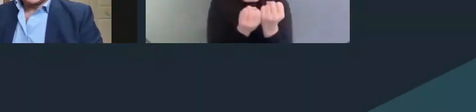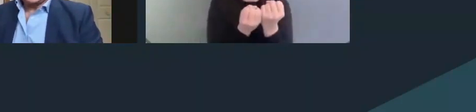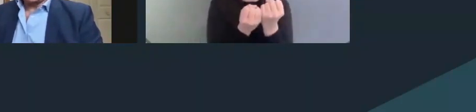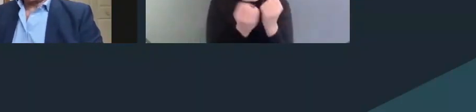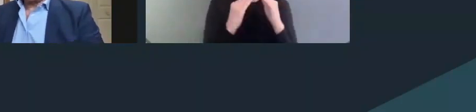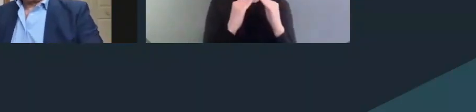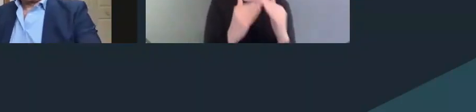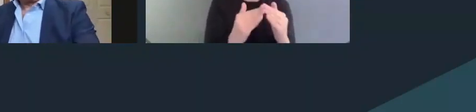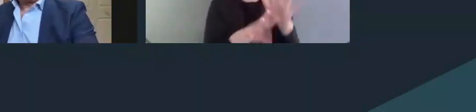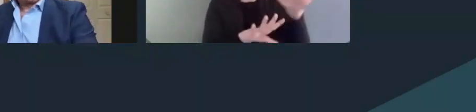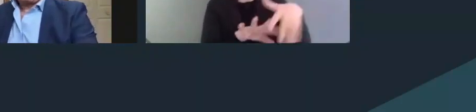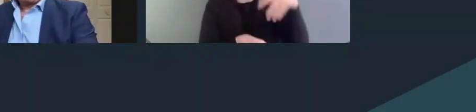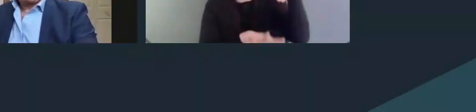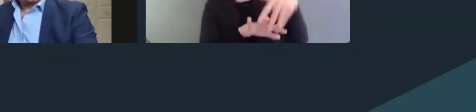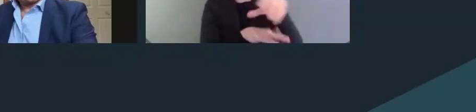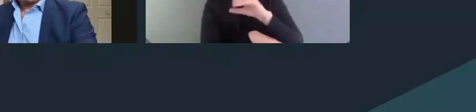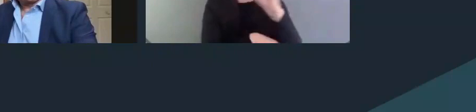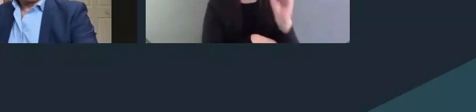Inuktitut in those.